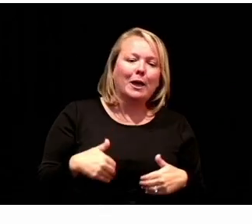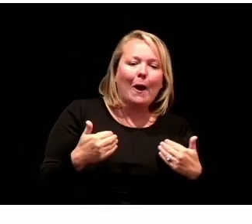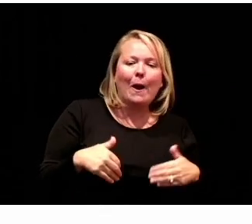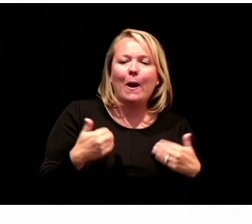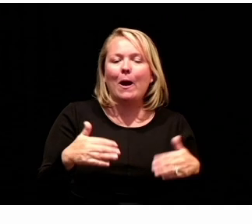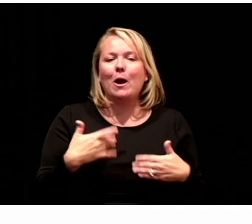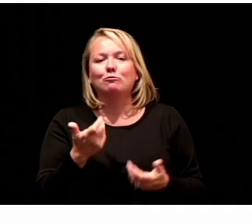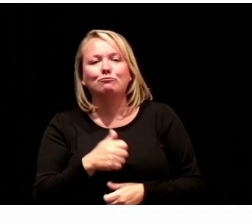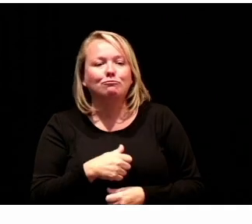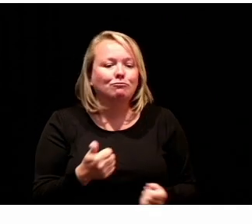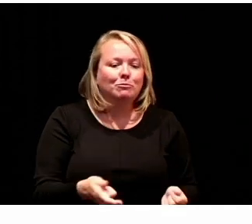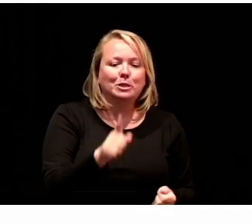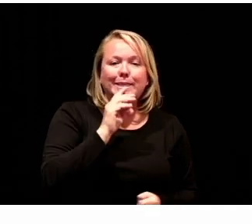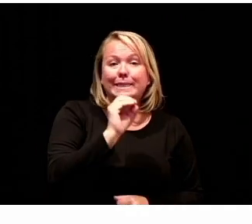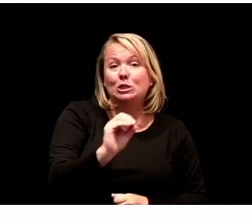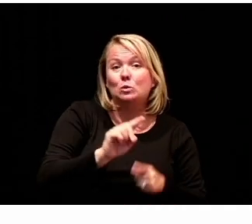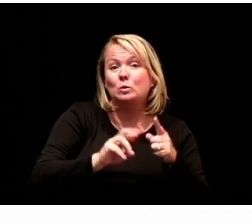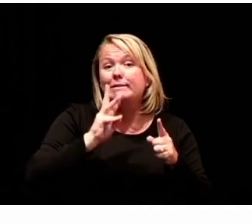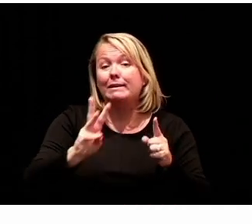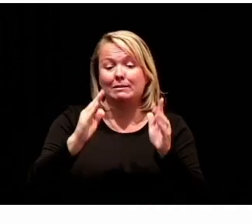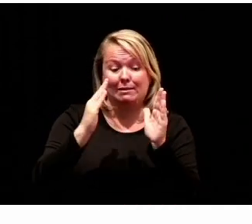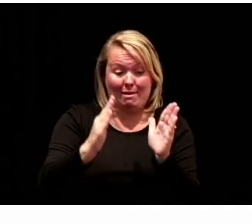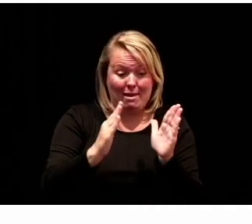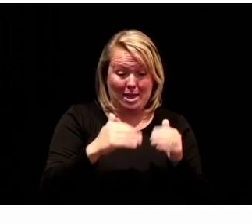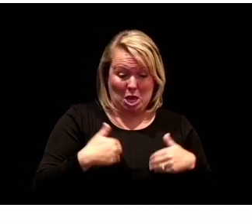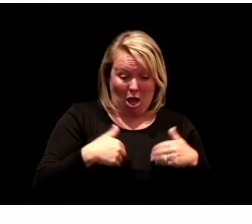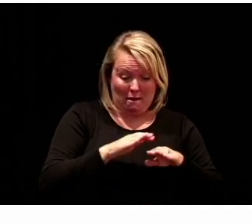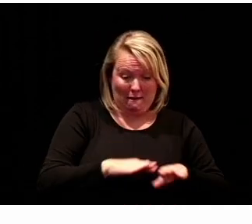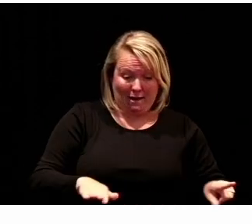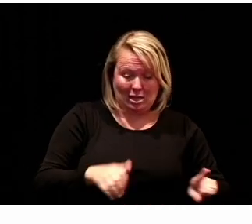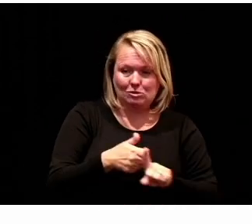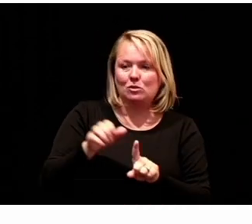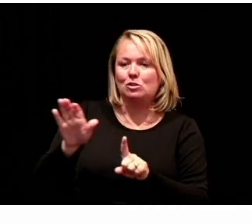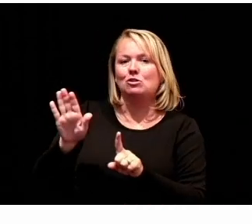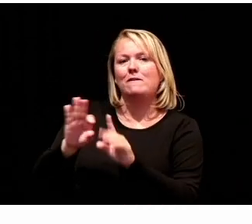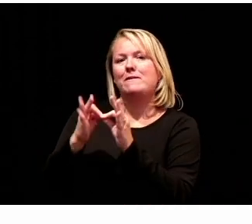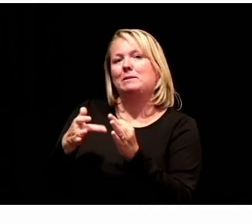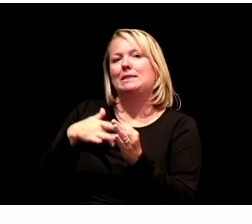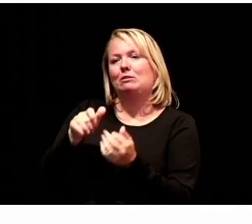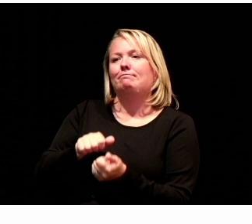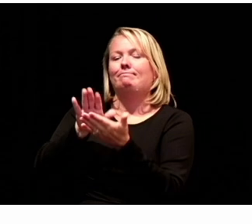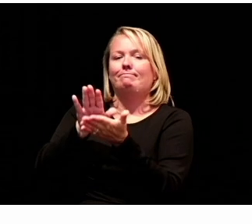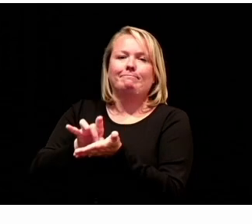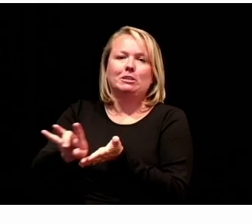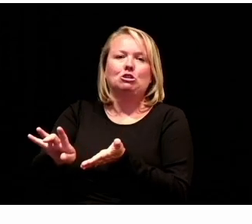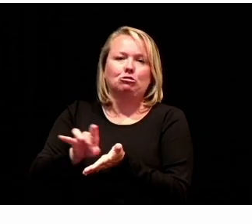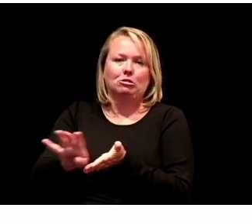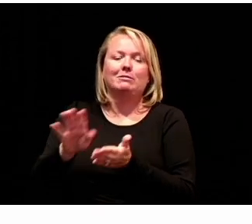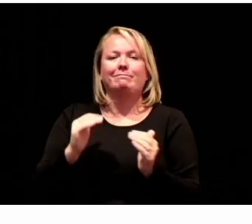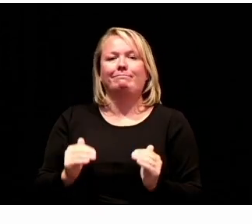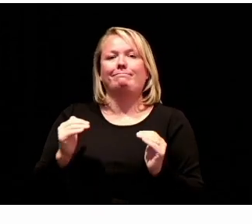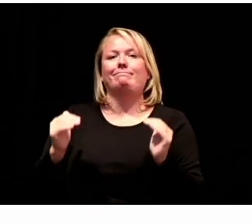Over a quarter of the families, right, black head of household families with children face